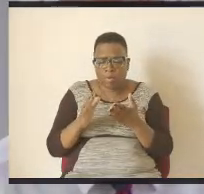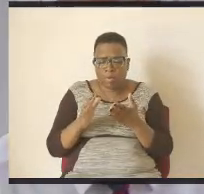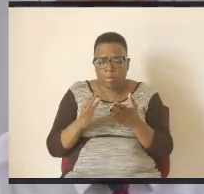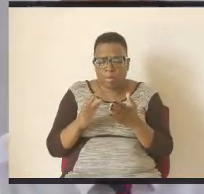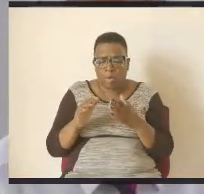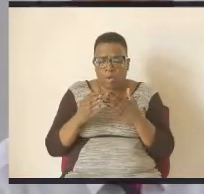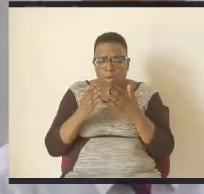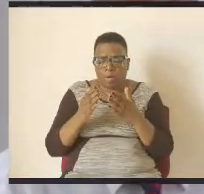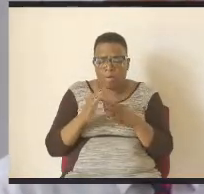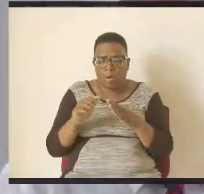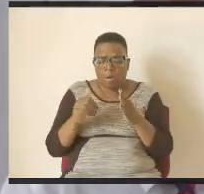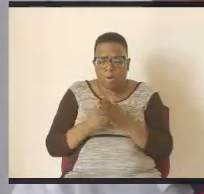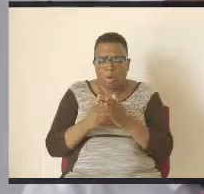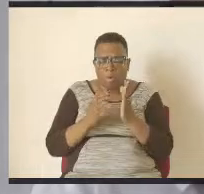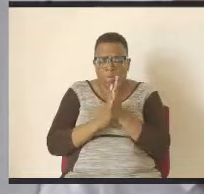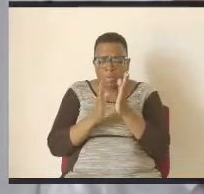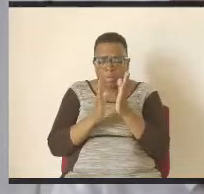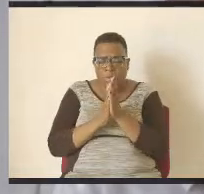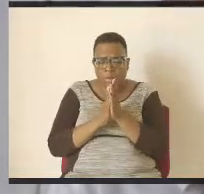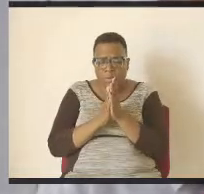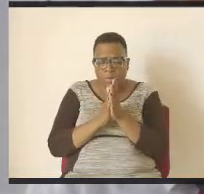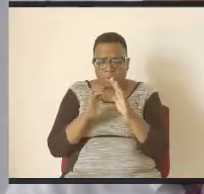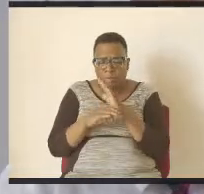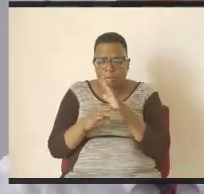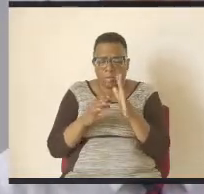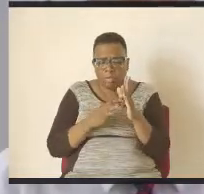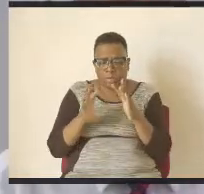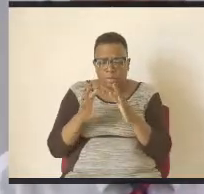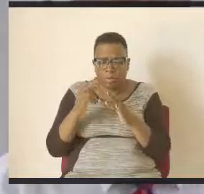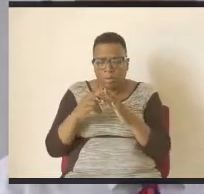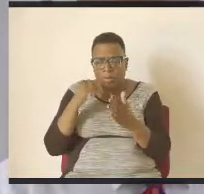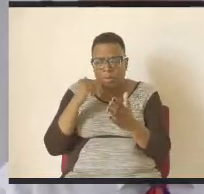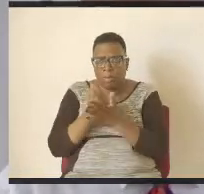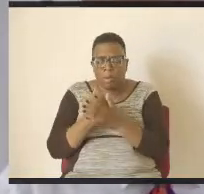give you all the praise. In Jesus' name.